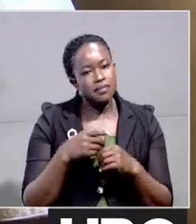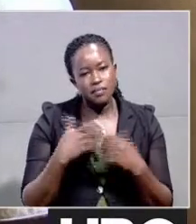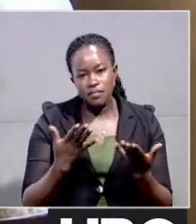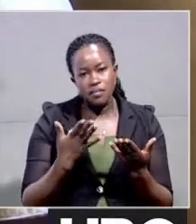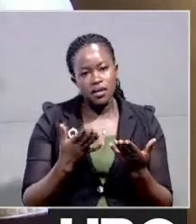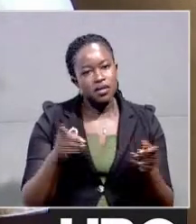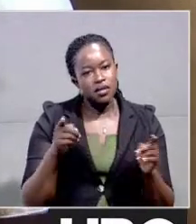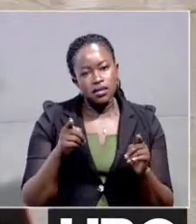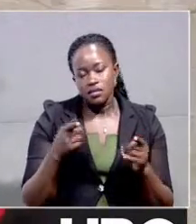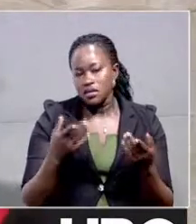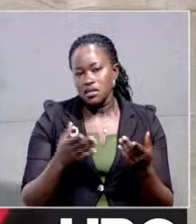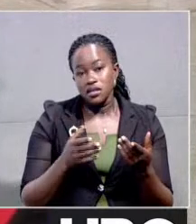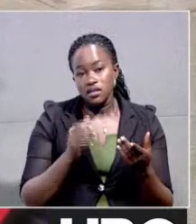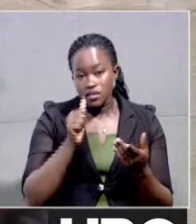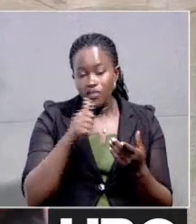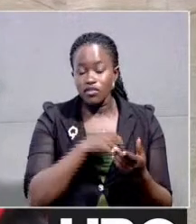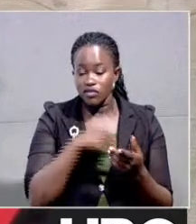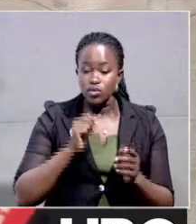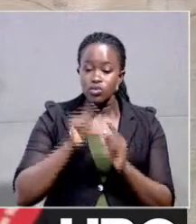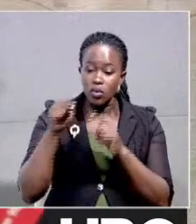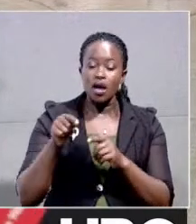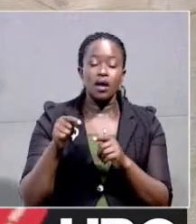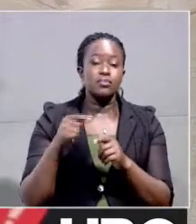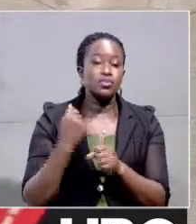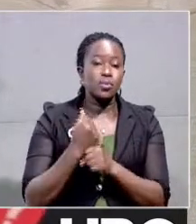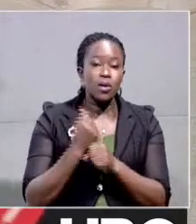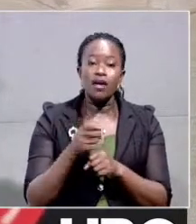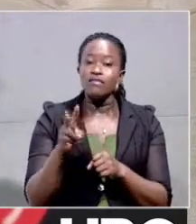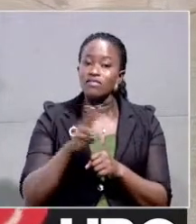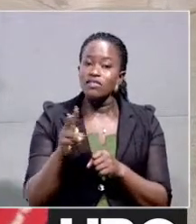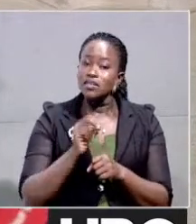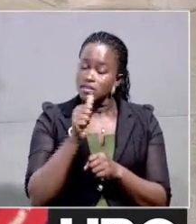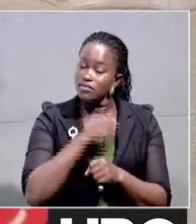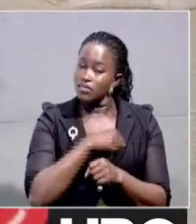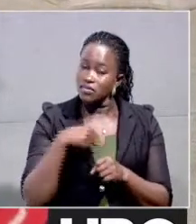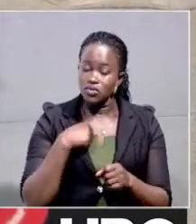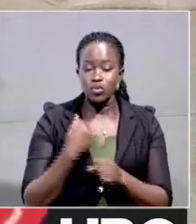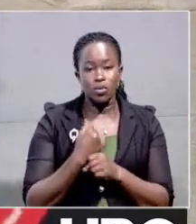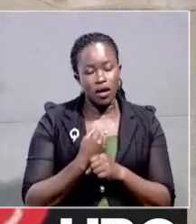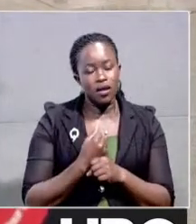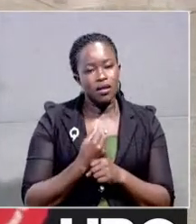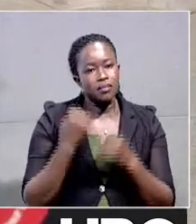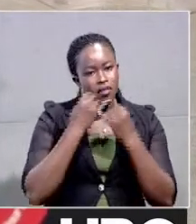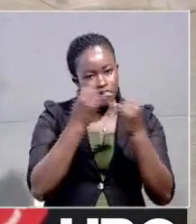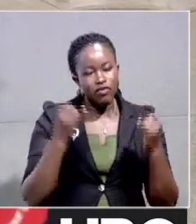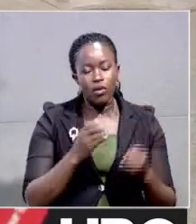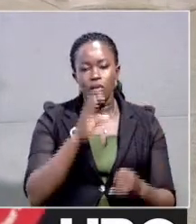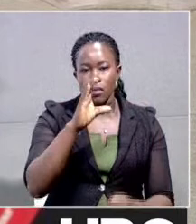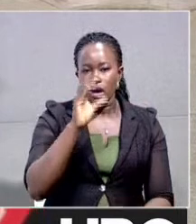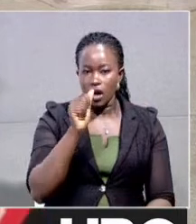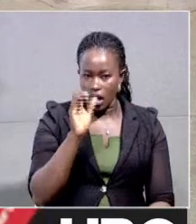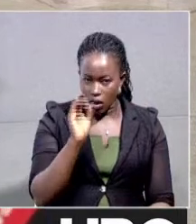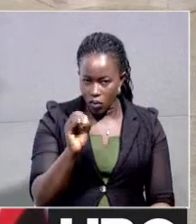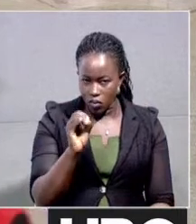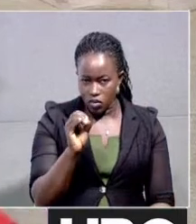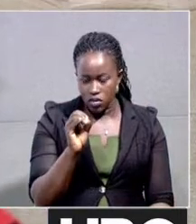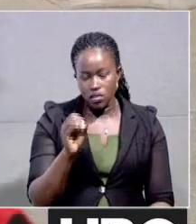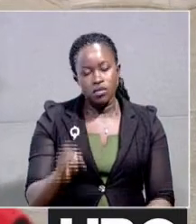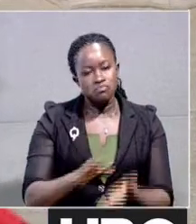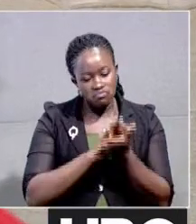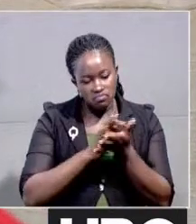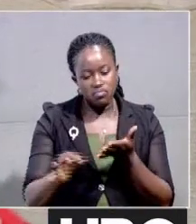duty. We have put the cows, the chief administrative officers, on notice to delete them from